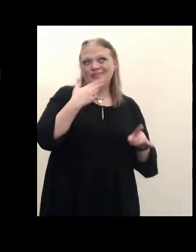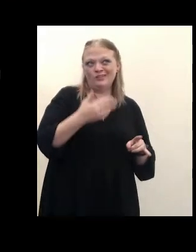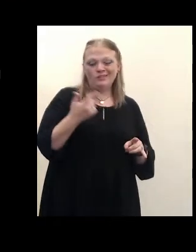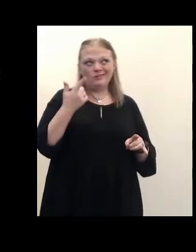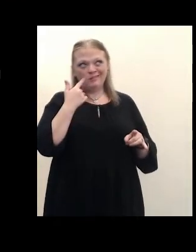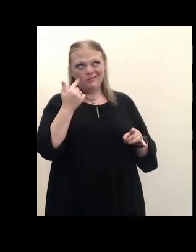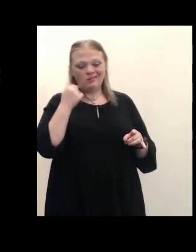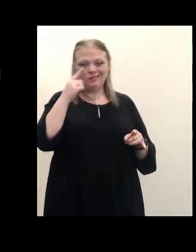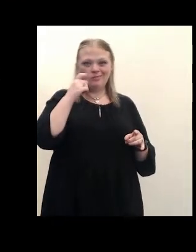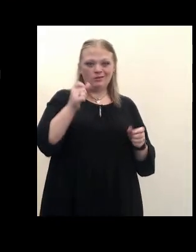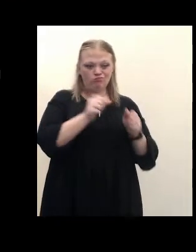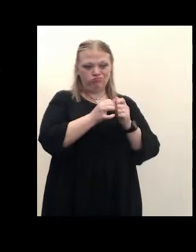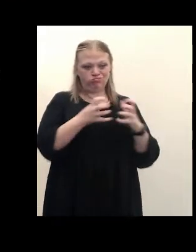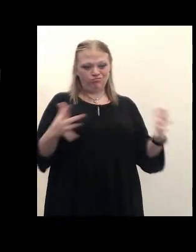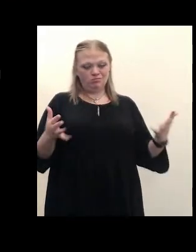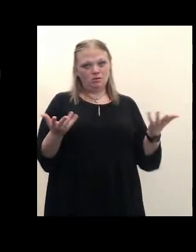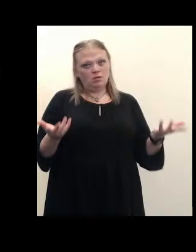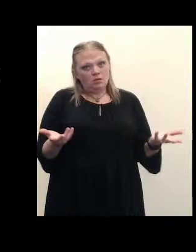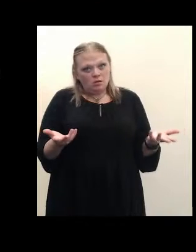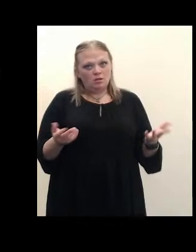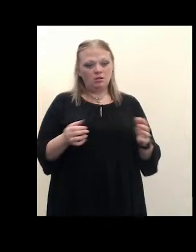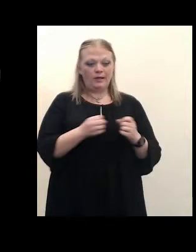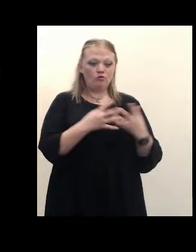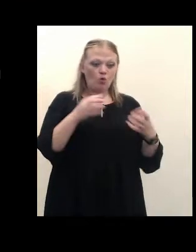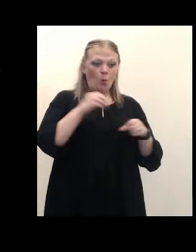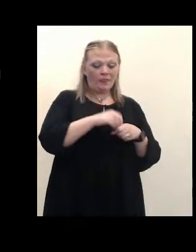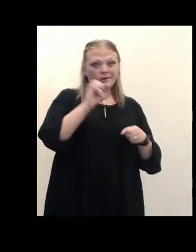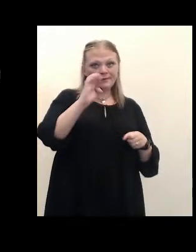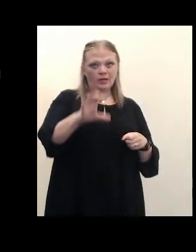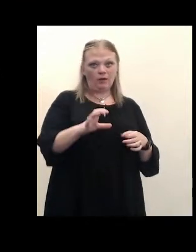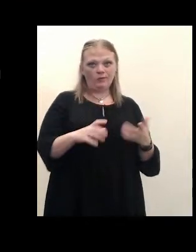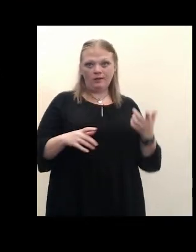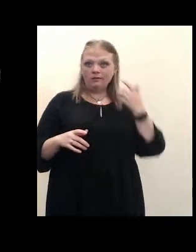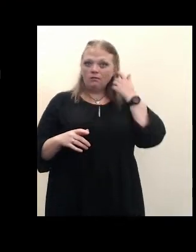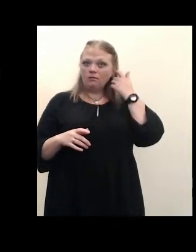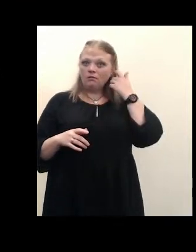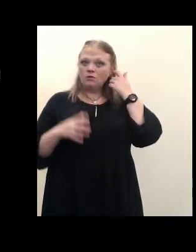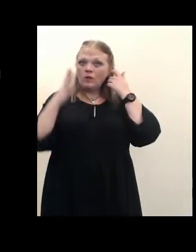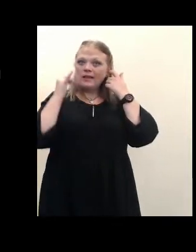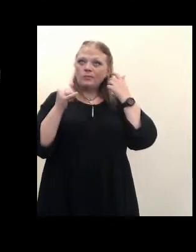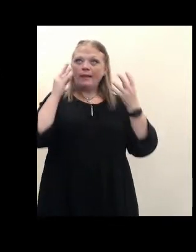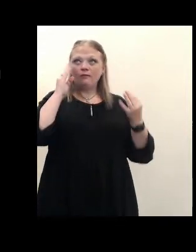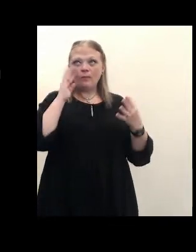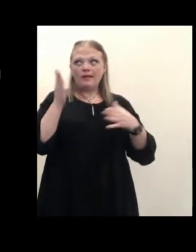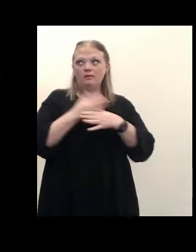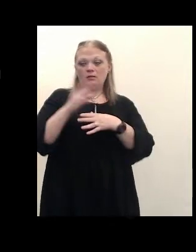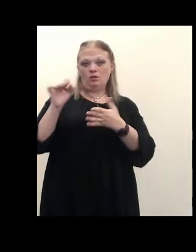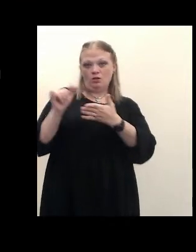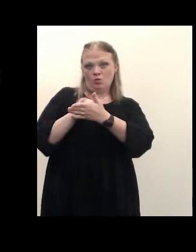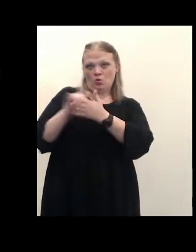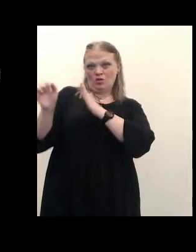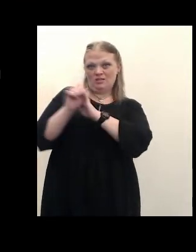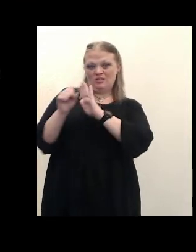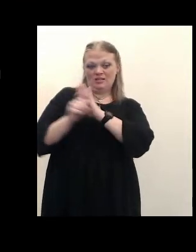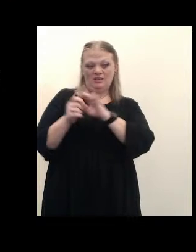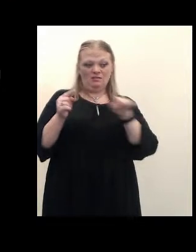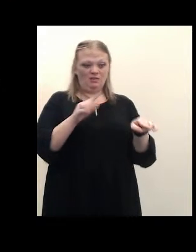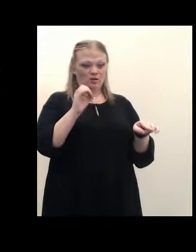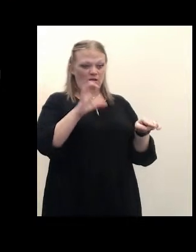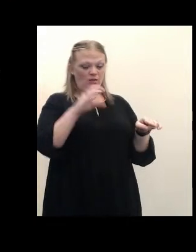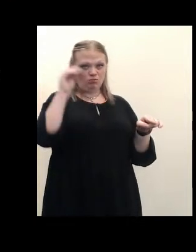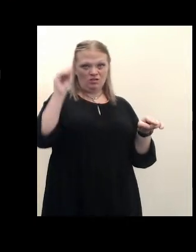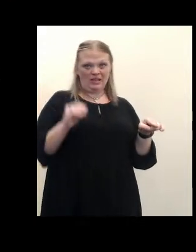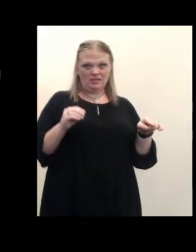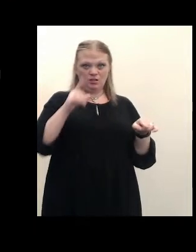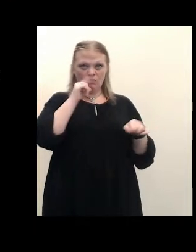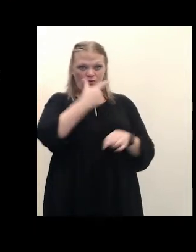been growth. There's certainly growth in Erie County, and that's why the data between New York State and Erie County and the percentages of who's been